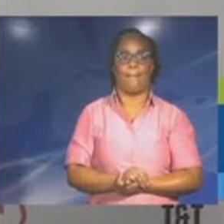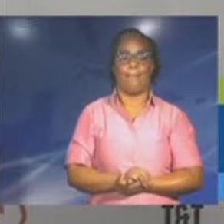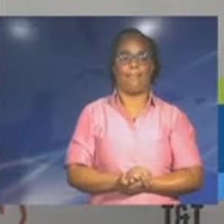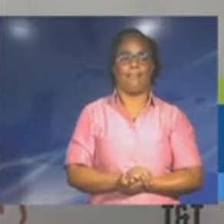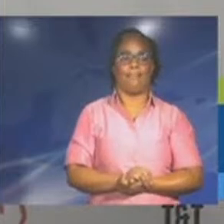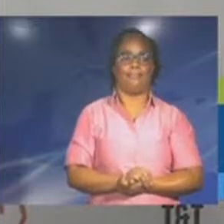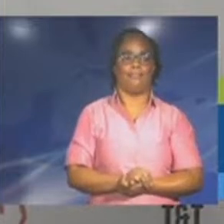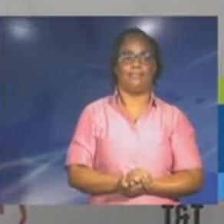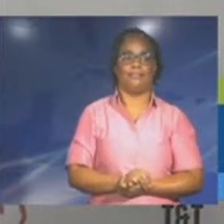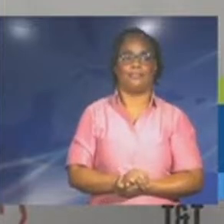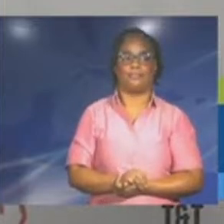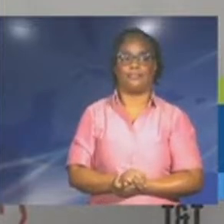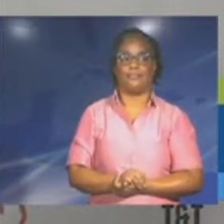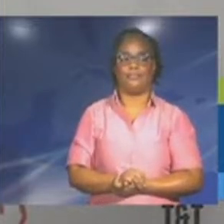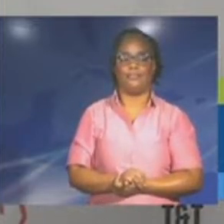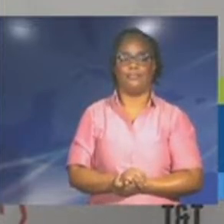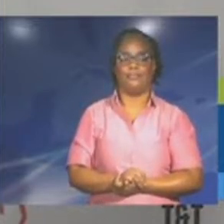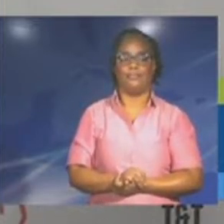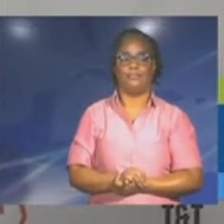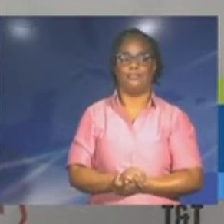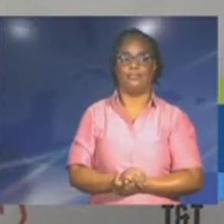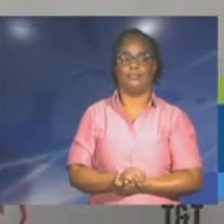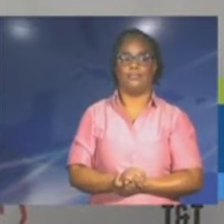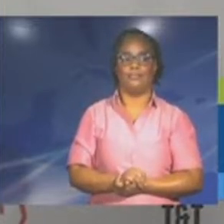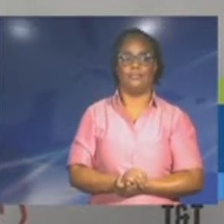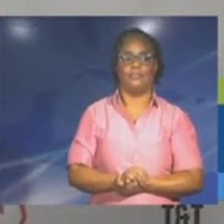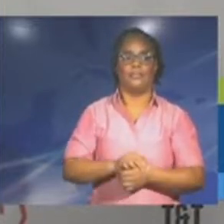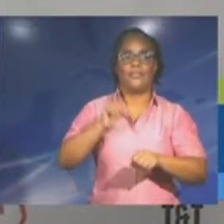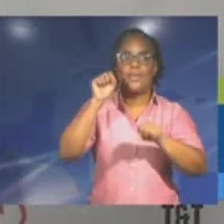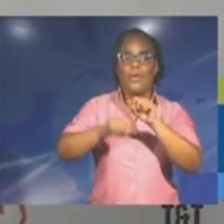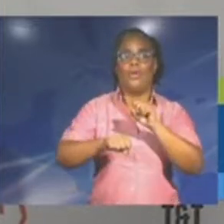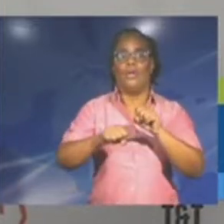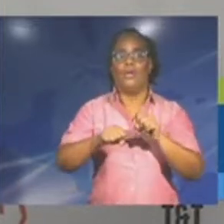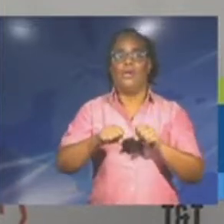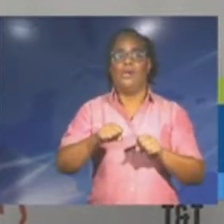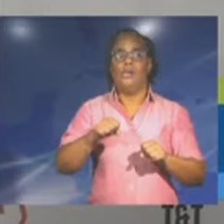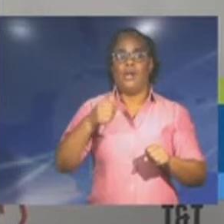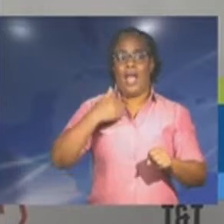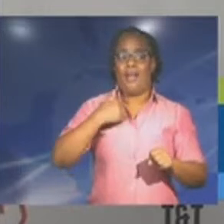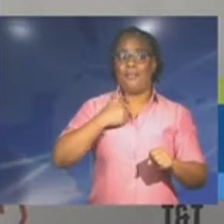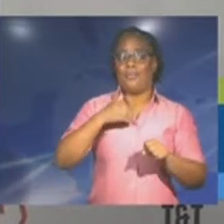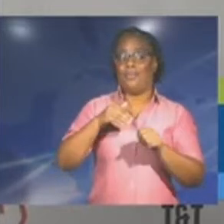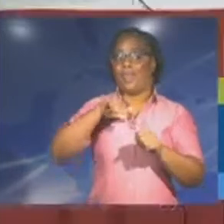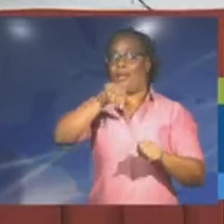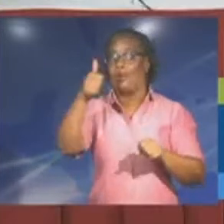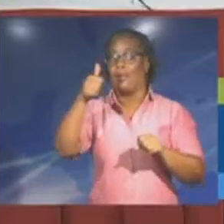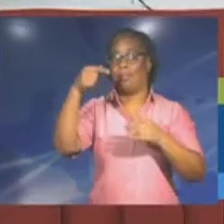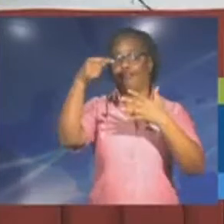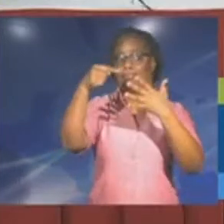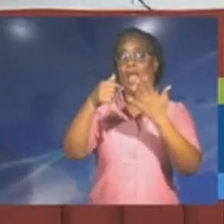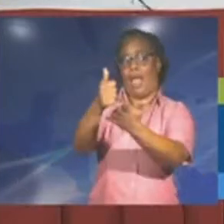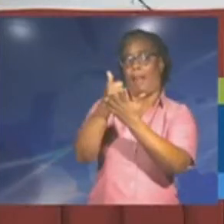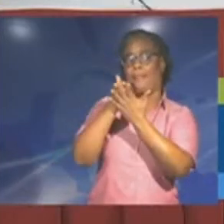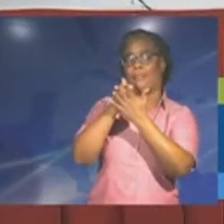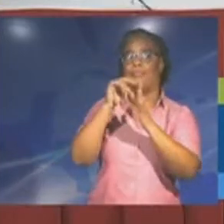balance. And that is one of the ways that we are currently dealing with it.